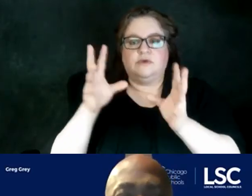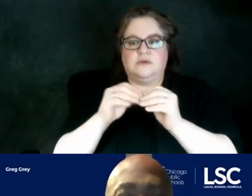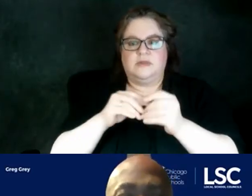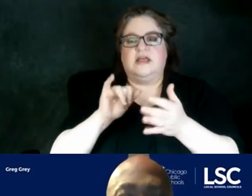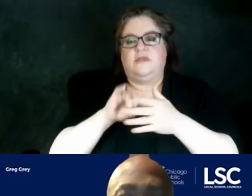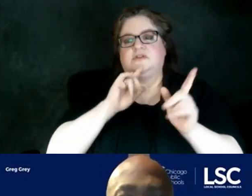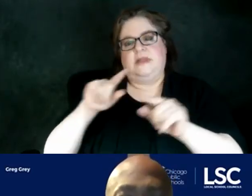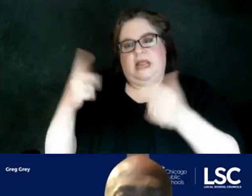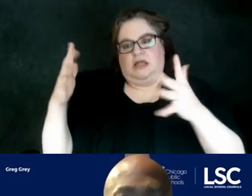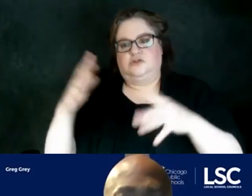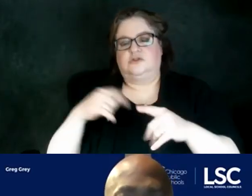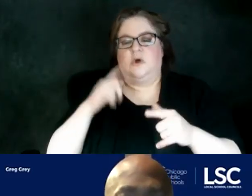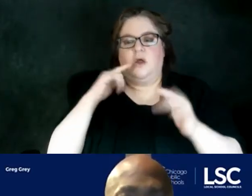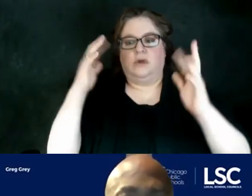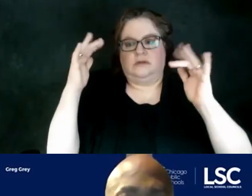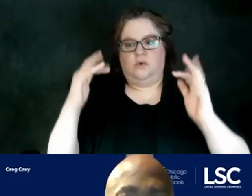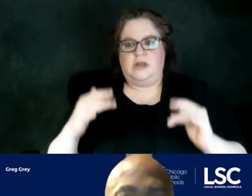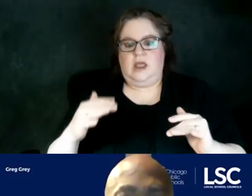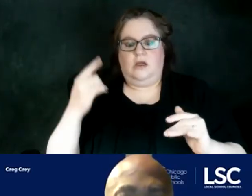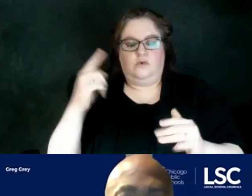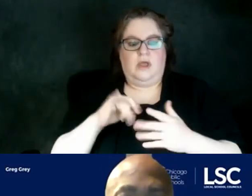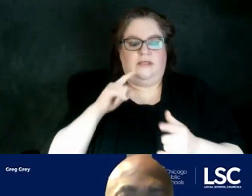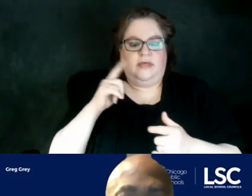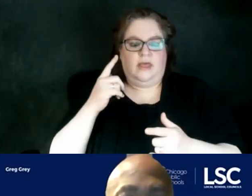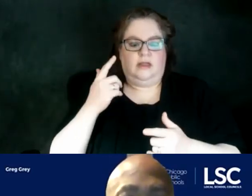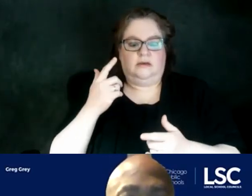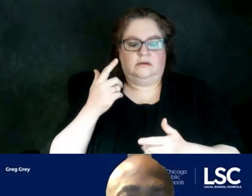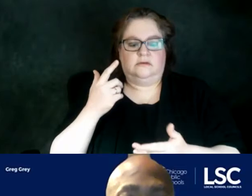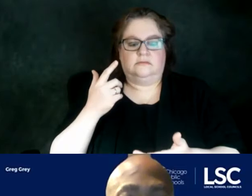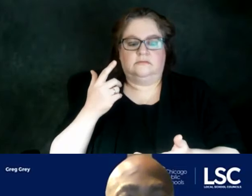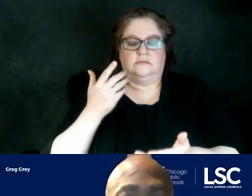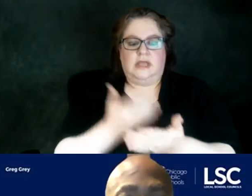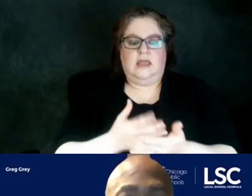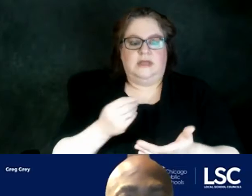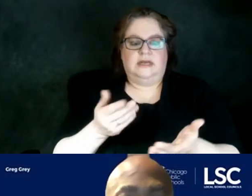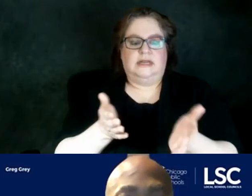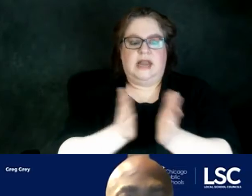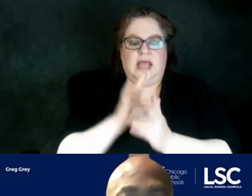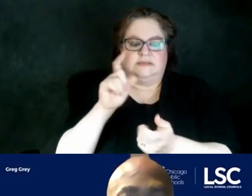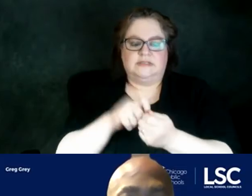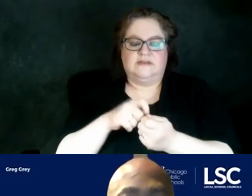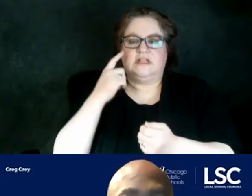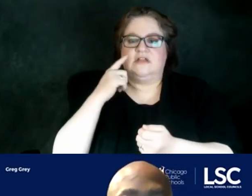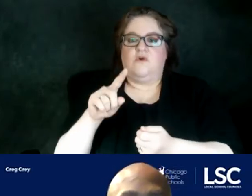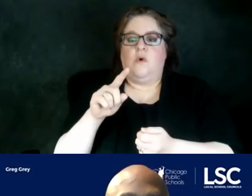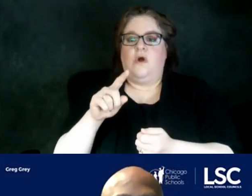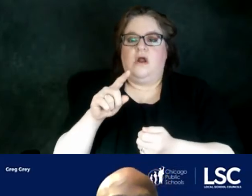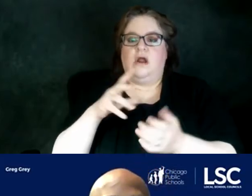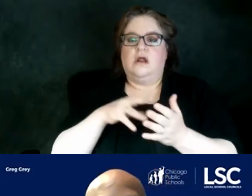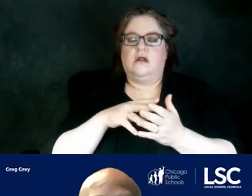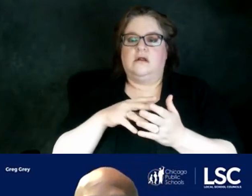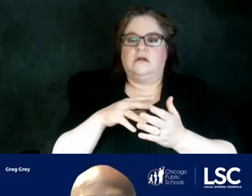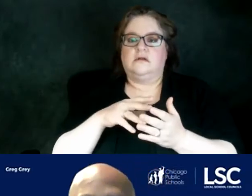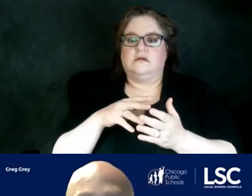pretty well. So I'm going to go down to one that came in that asked specifically for the student,